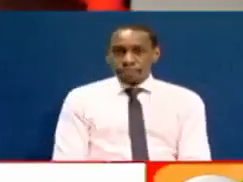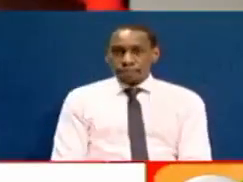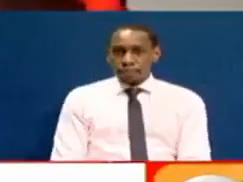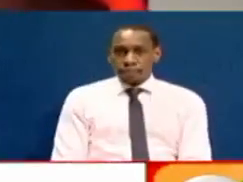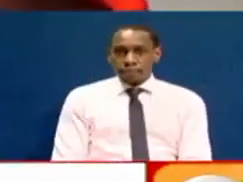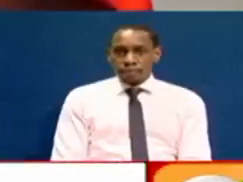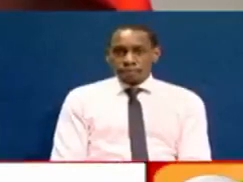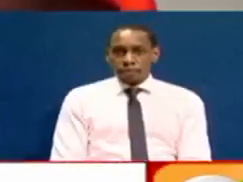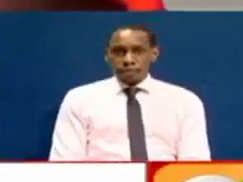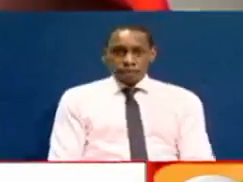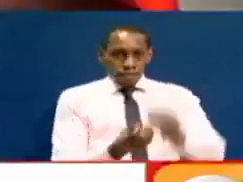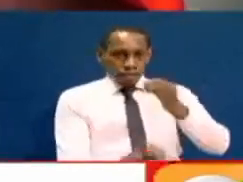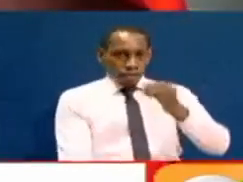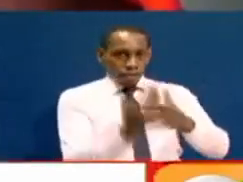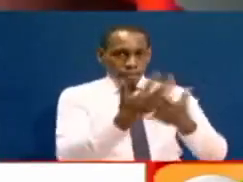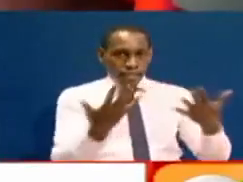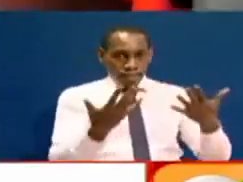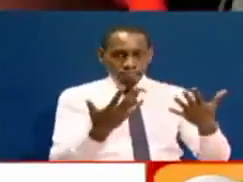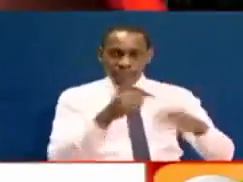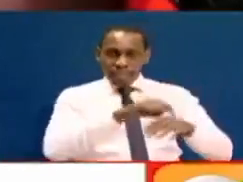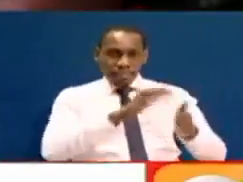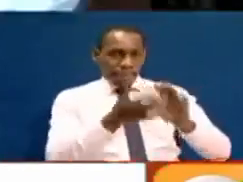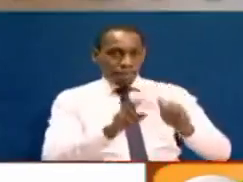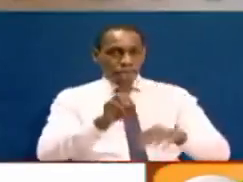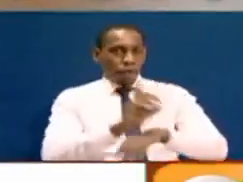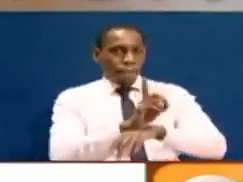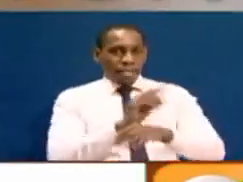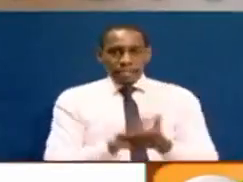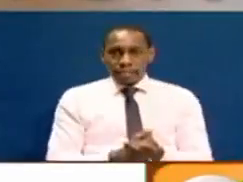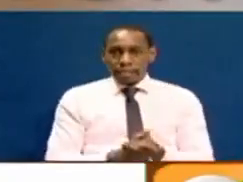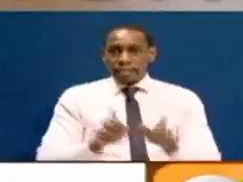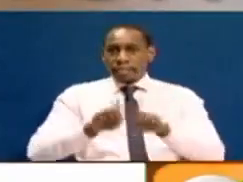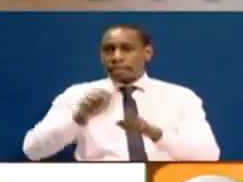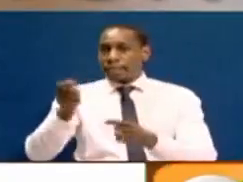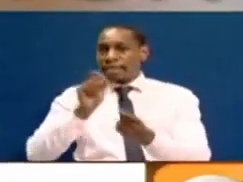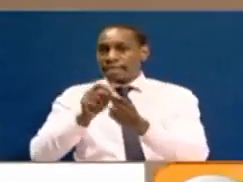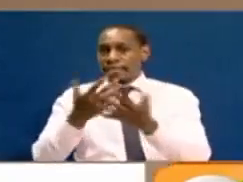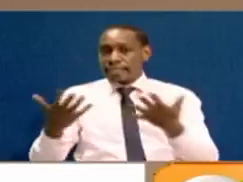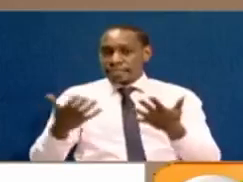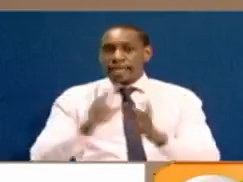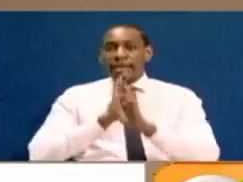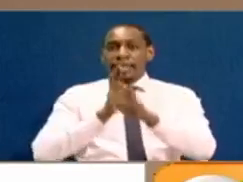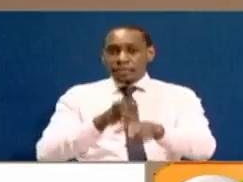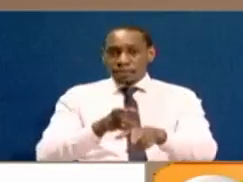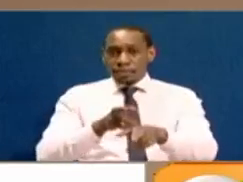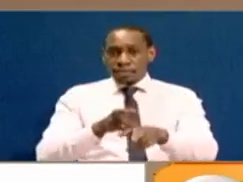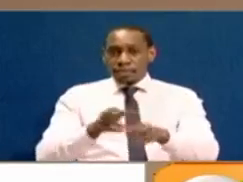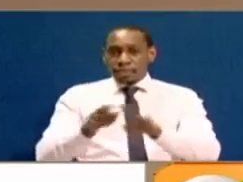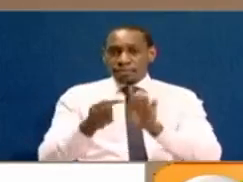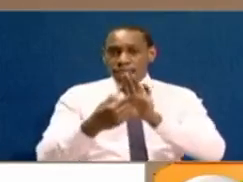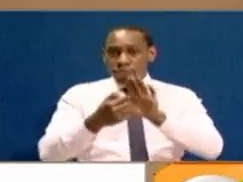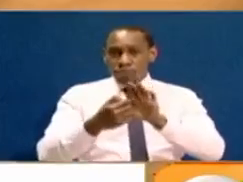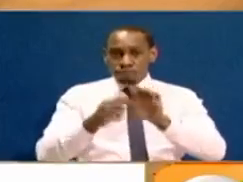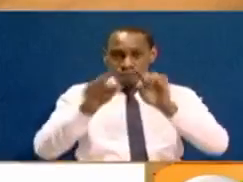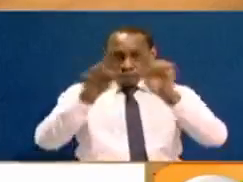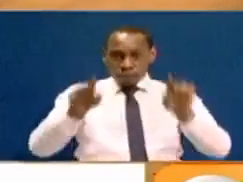To dispense a kit only takes less than 2 minutes. Just like the other test kits, the results appear on the screen